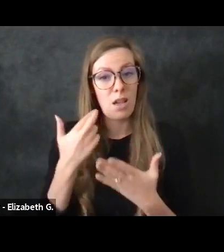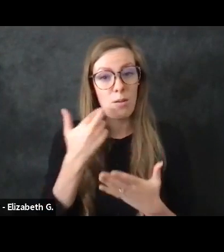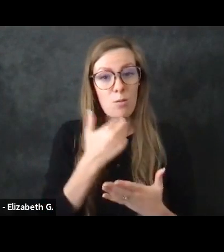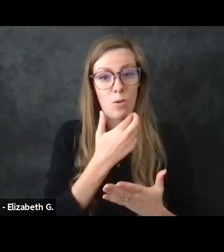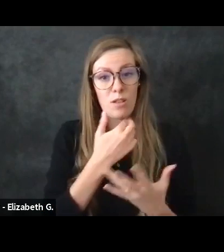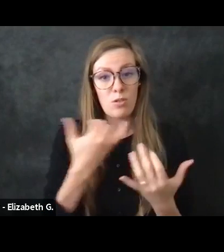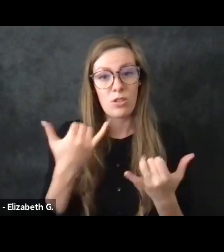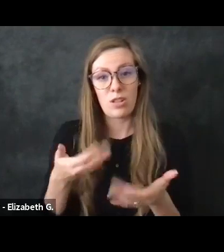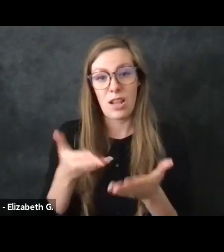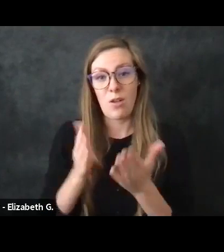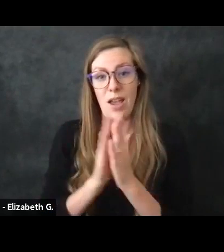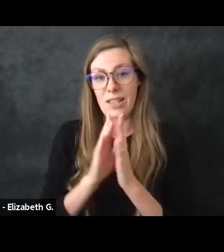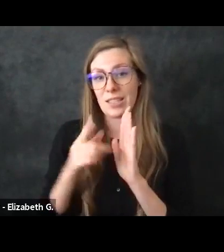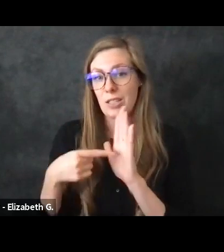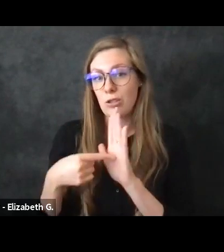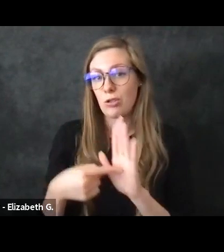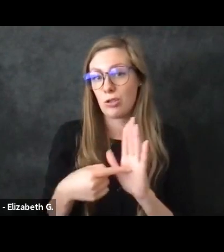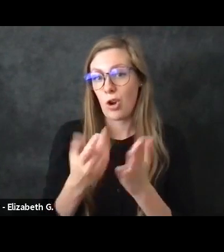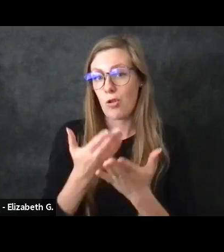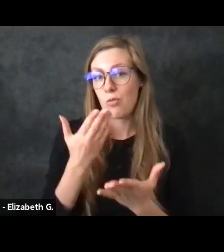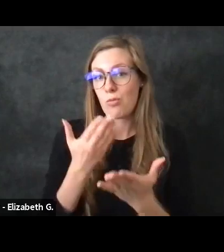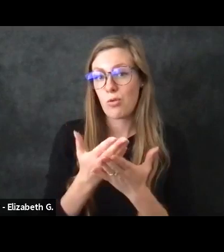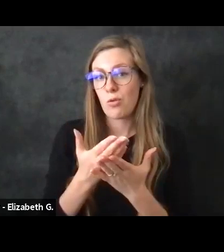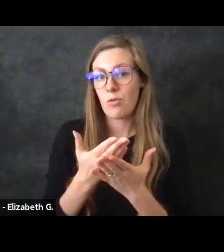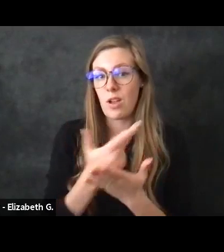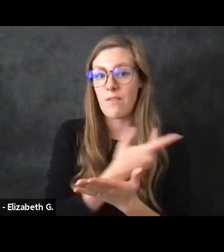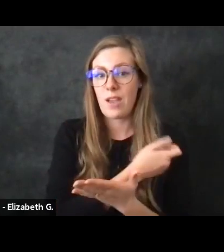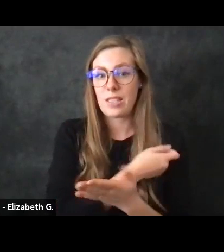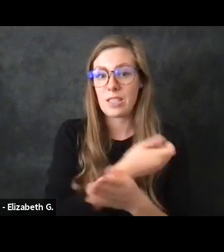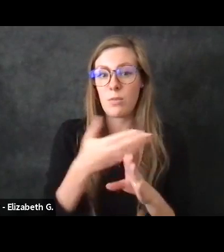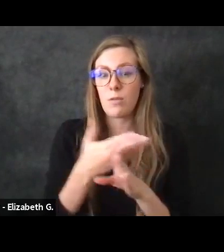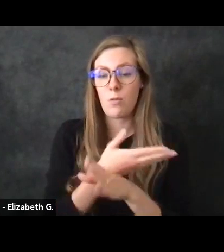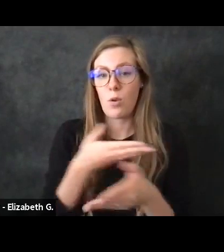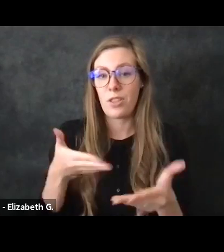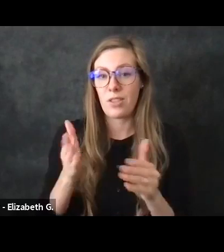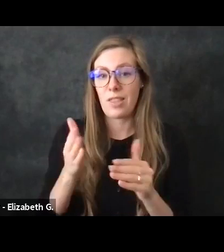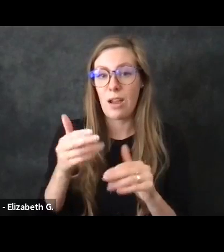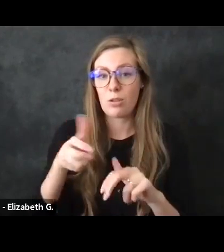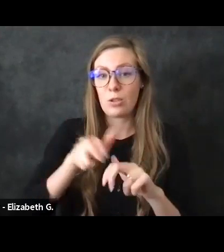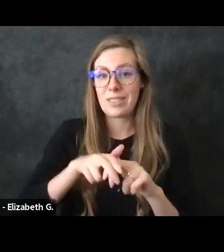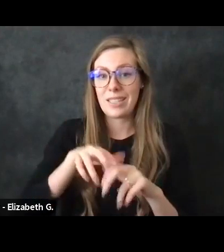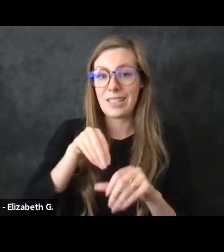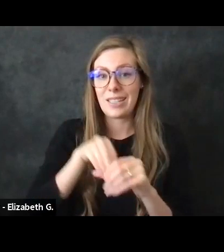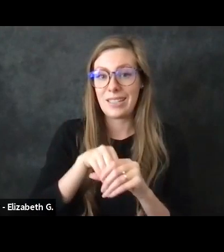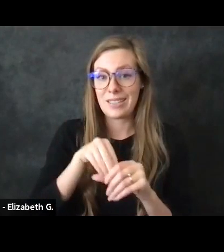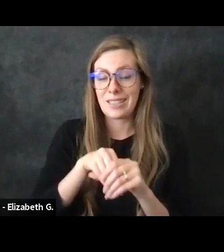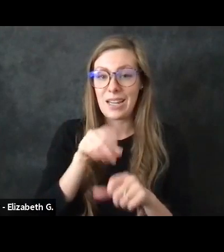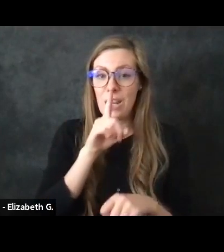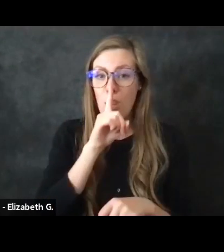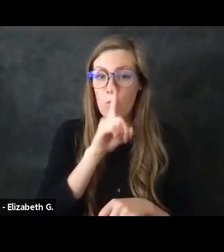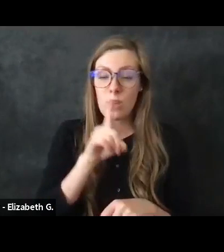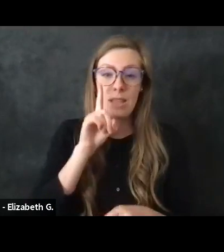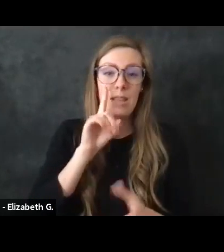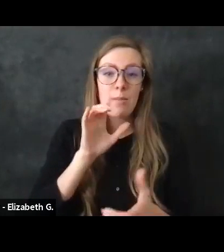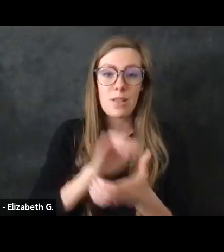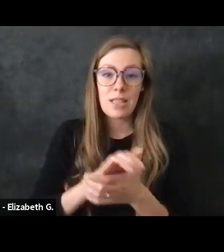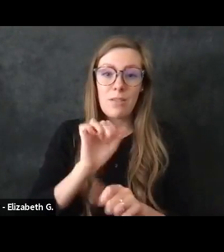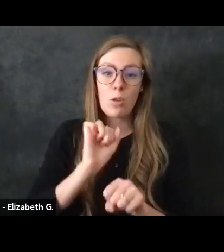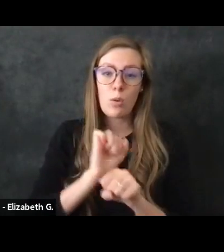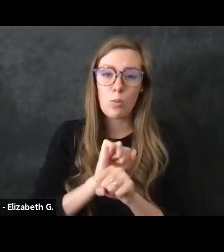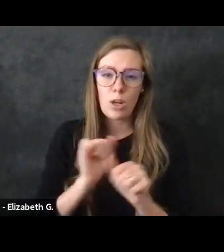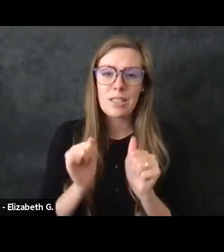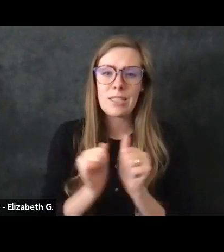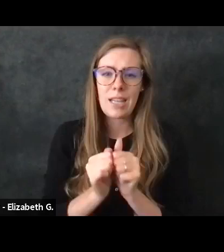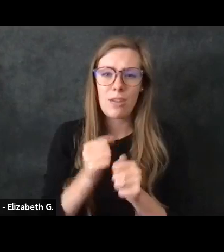asking to show proof of vaccination before allowing customers to sit inside. I really believe that it's important that we all work together to create